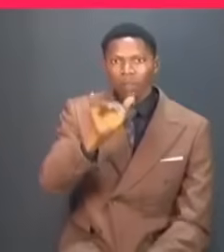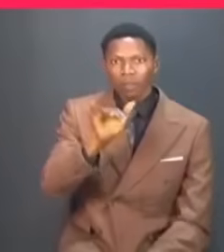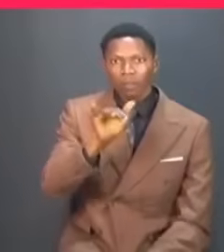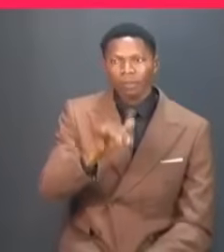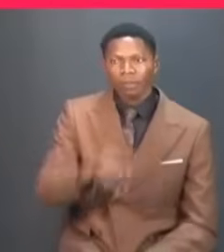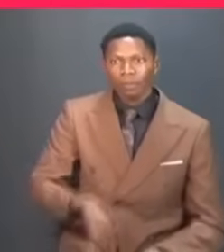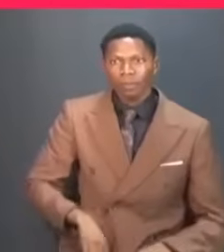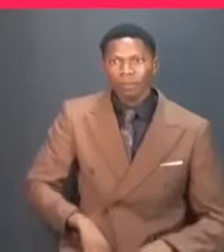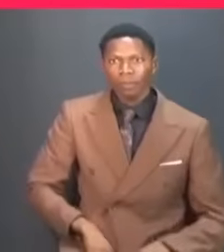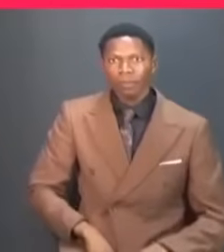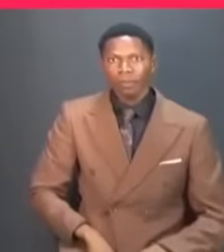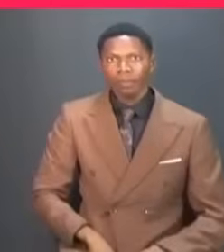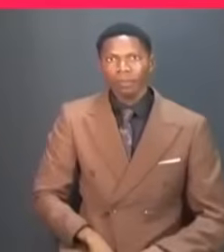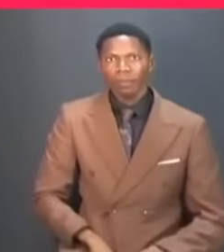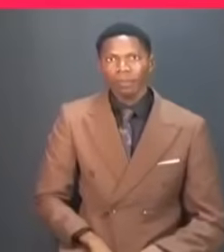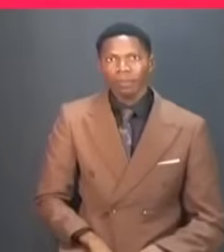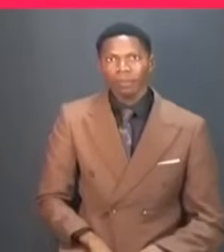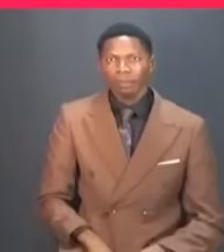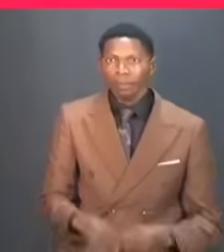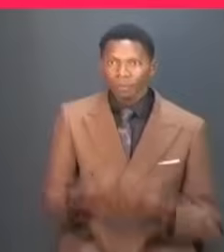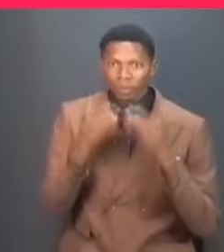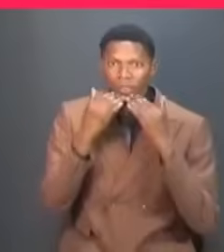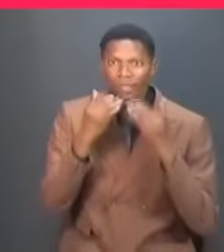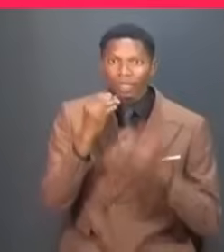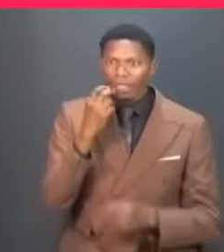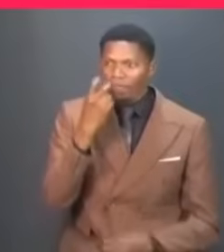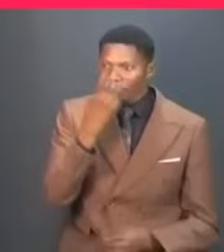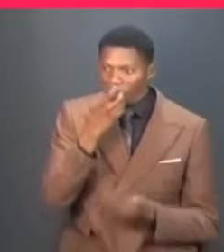now. Thank you, Mr. Speaker.